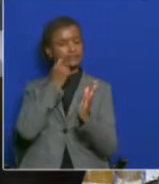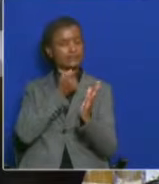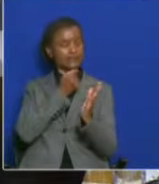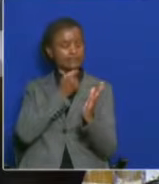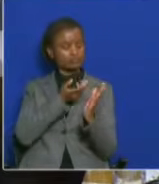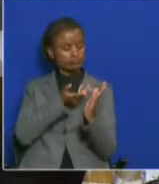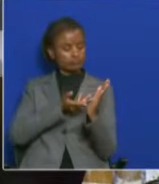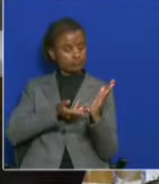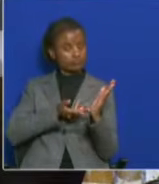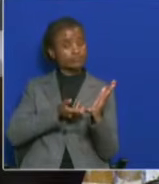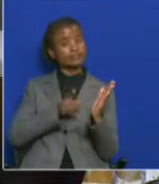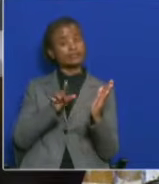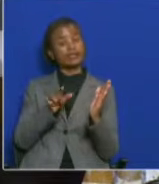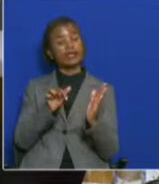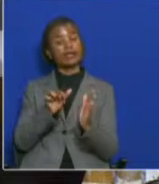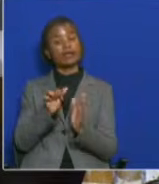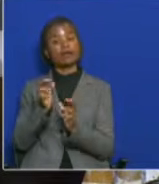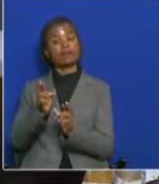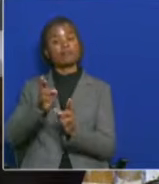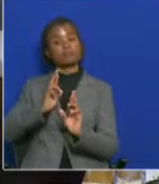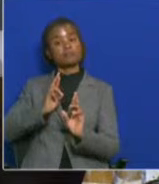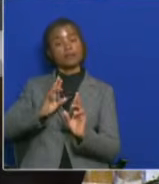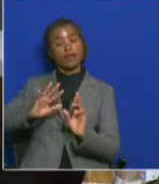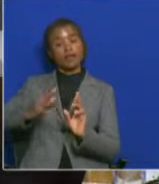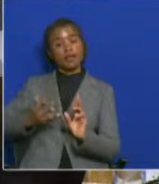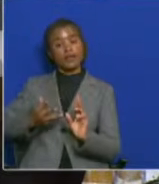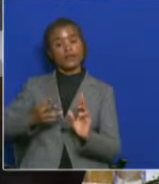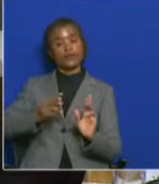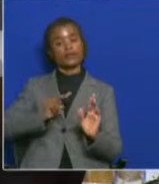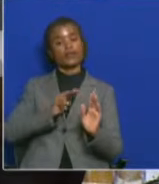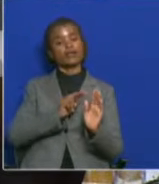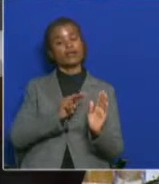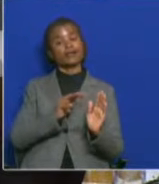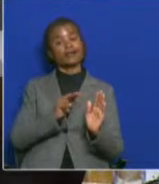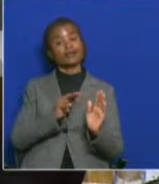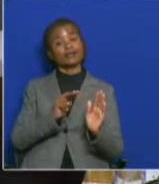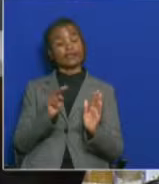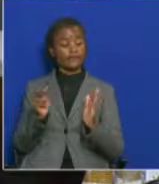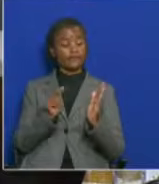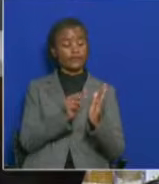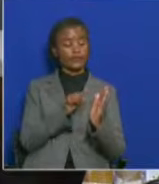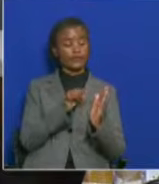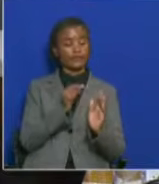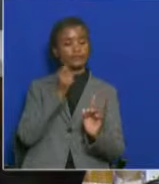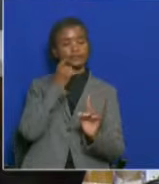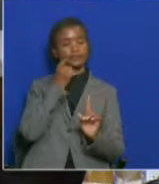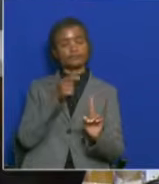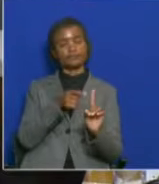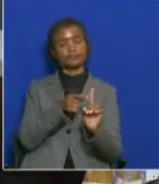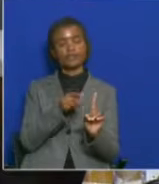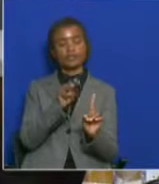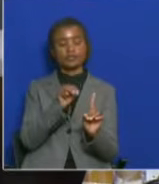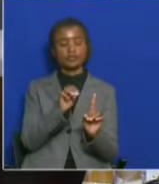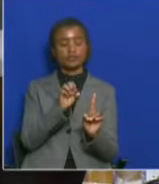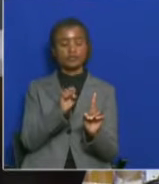by direct reference to Mr. Mazzotti's affidavit that was